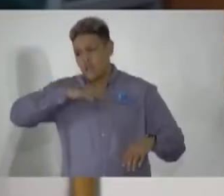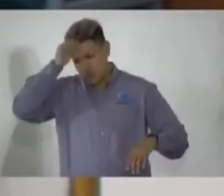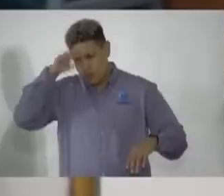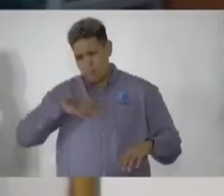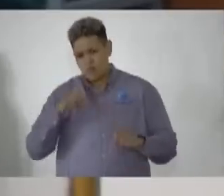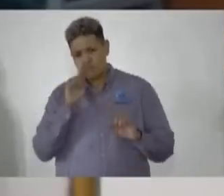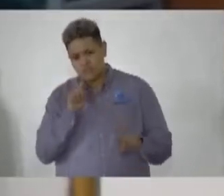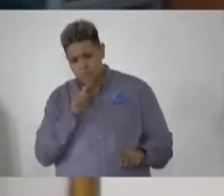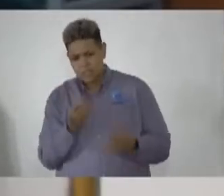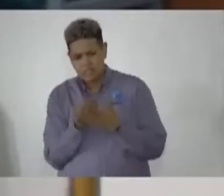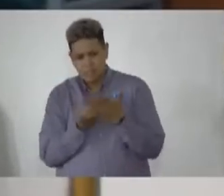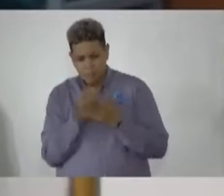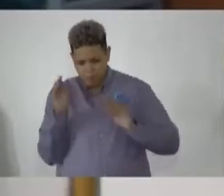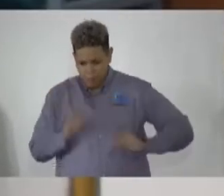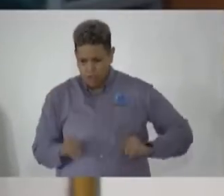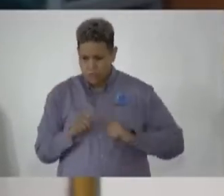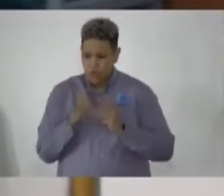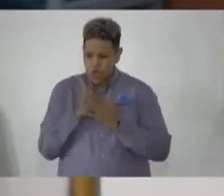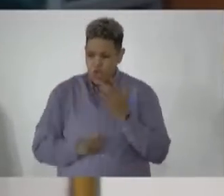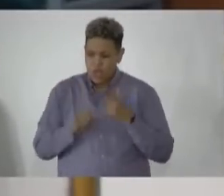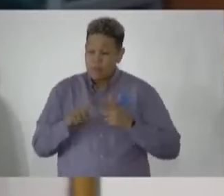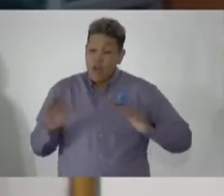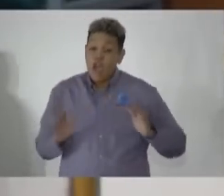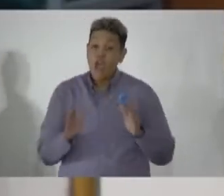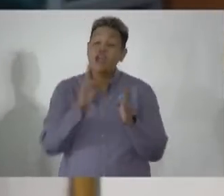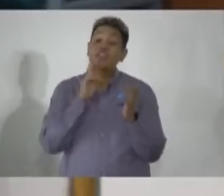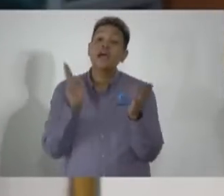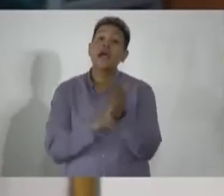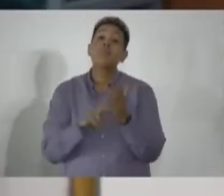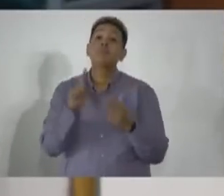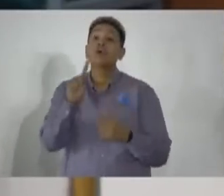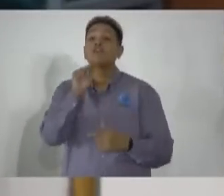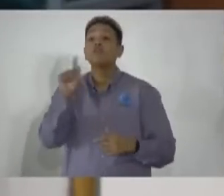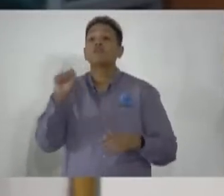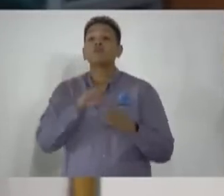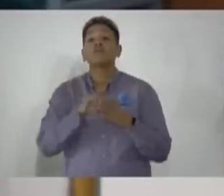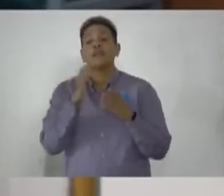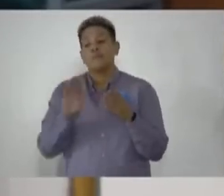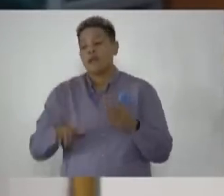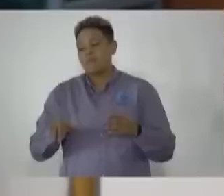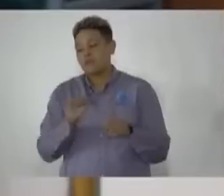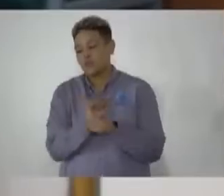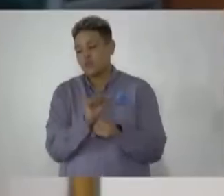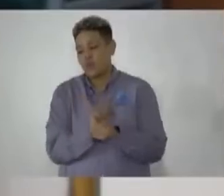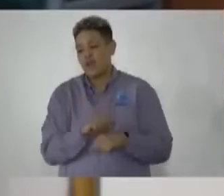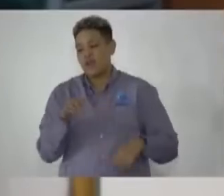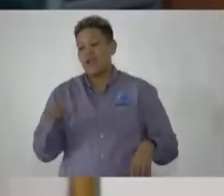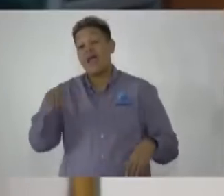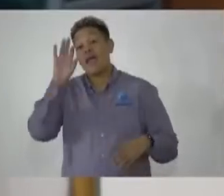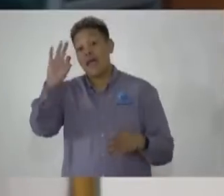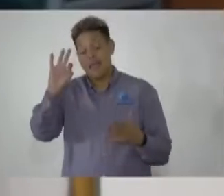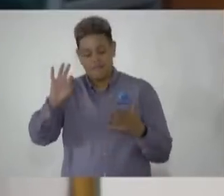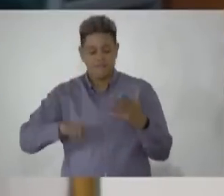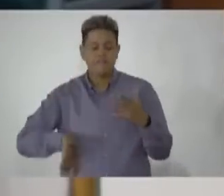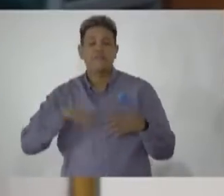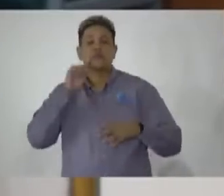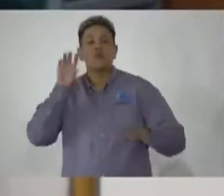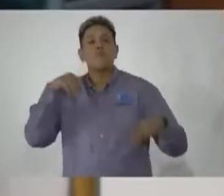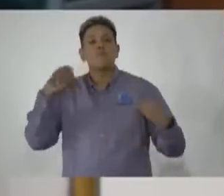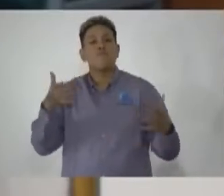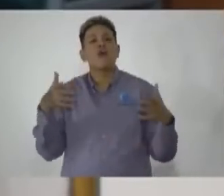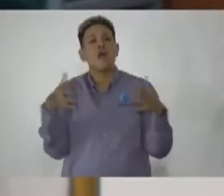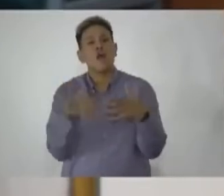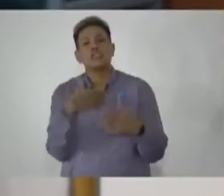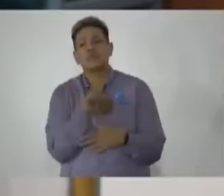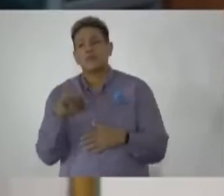and costing, and to encourage the application of these tools in parliamentary work. F. Providing caucus